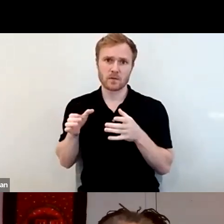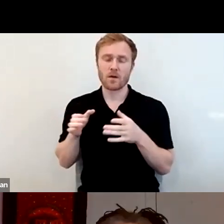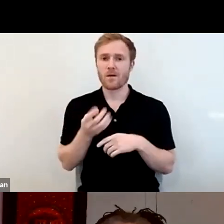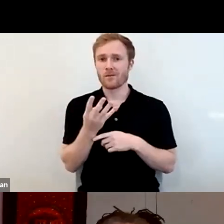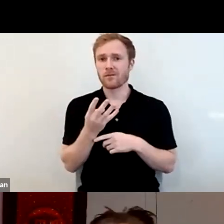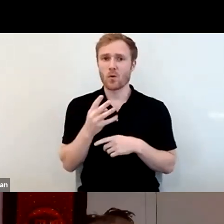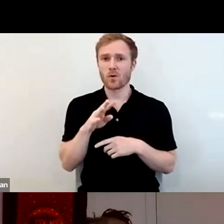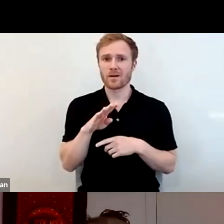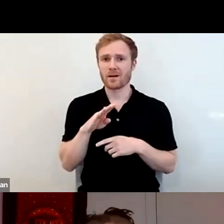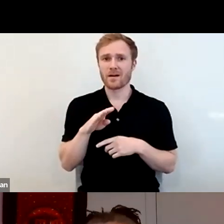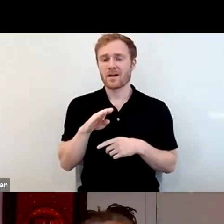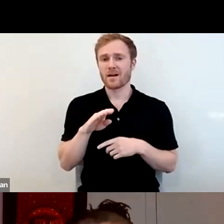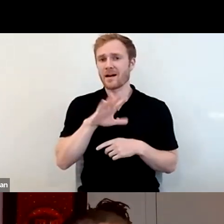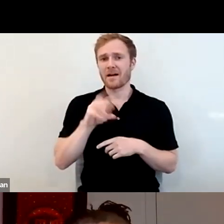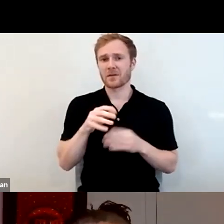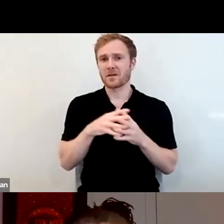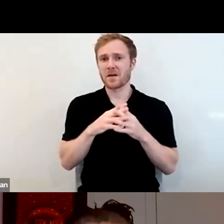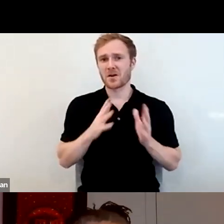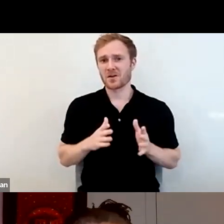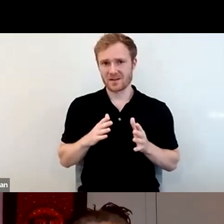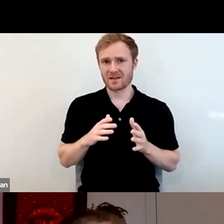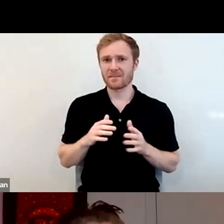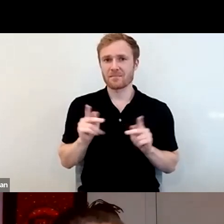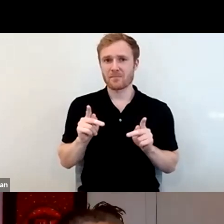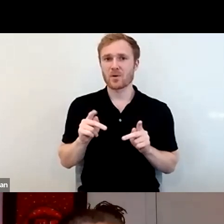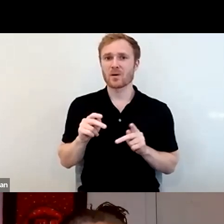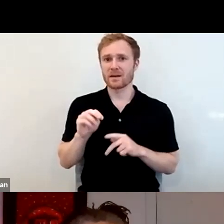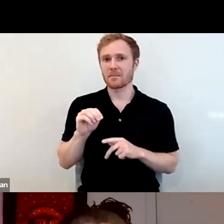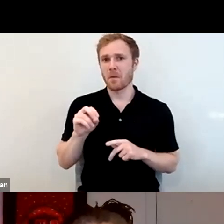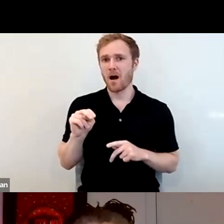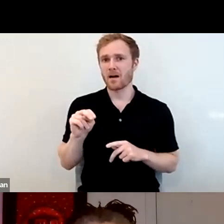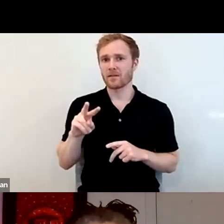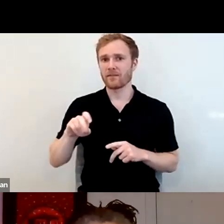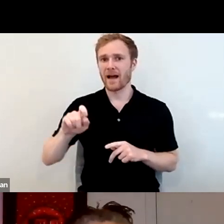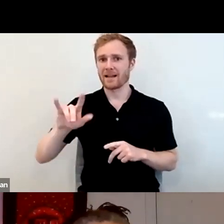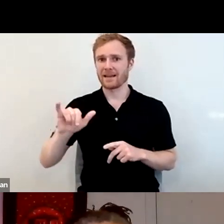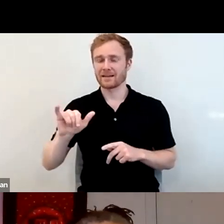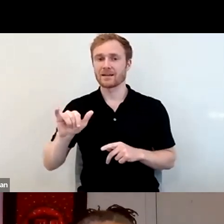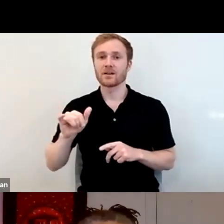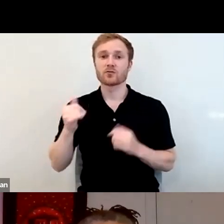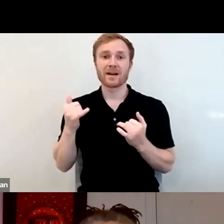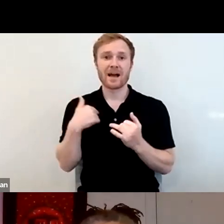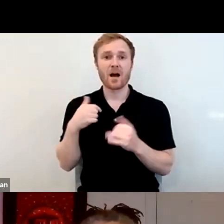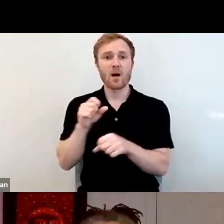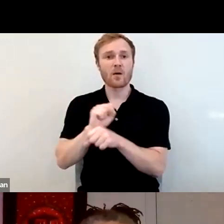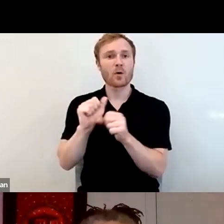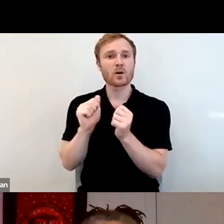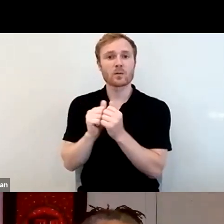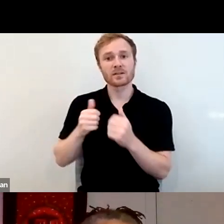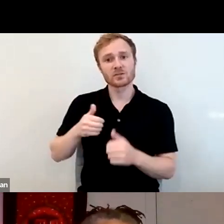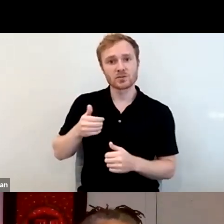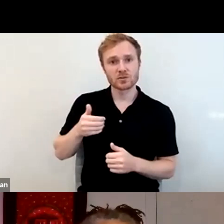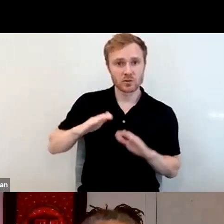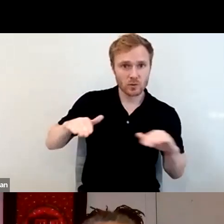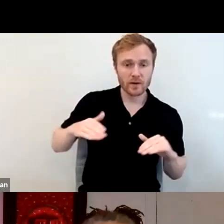Valley. So that means I work with children. Right now, my work is with children, youth, and their families. And the key to working with youth